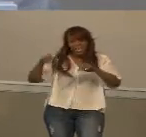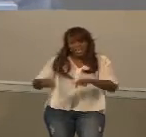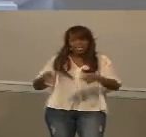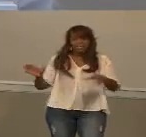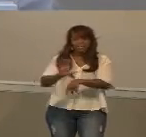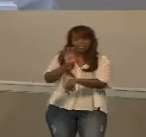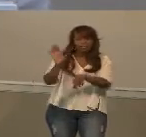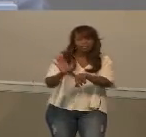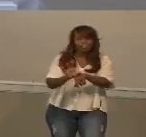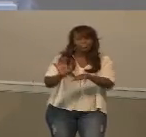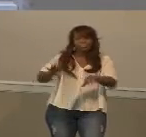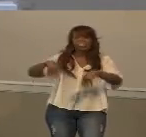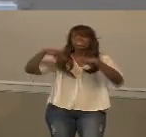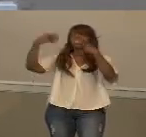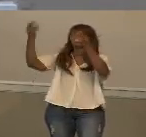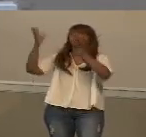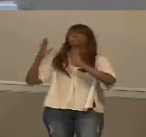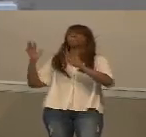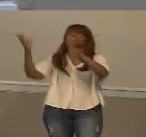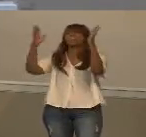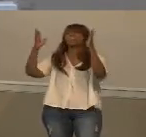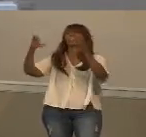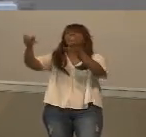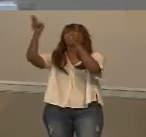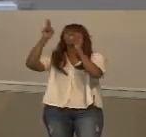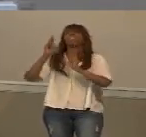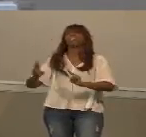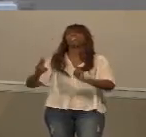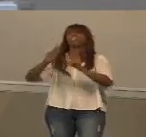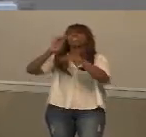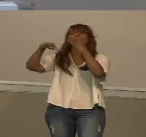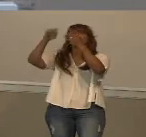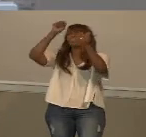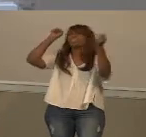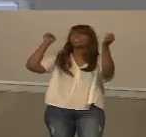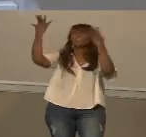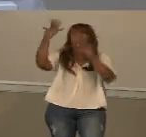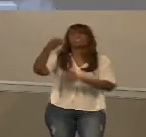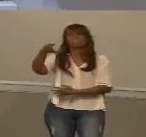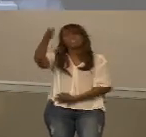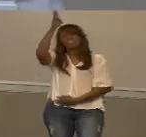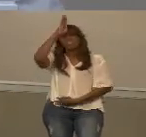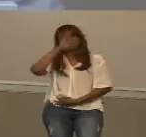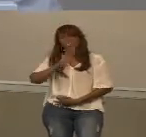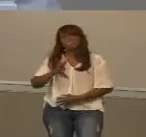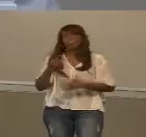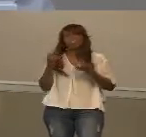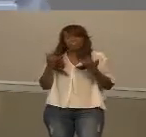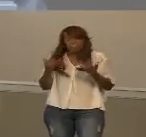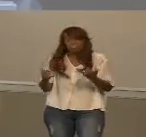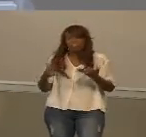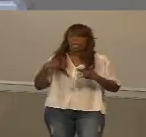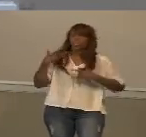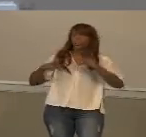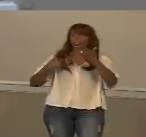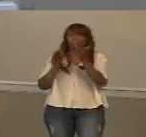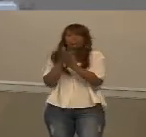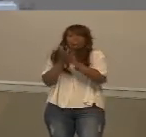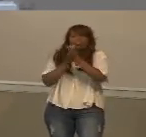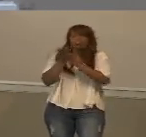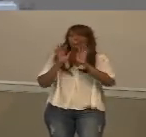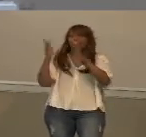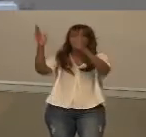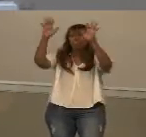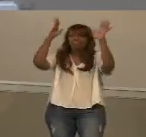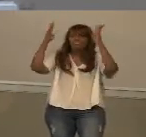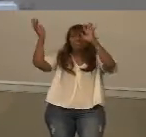we give you praise and we give you honor, Father God. Father, as we move further and higher in the service, God, I ask